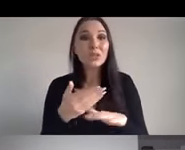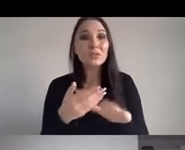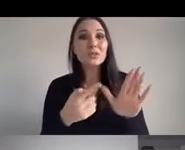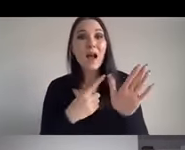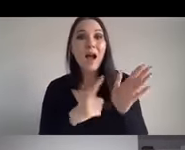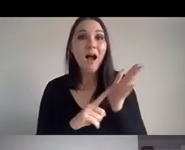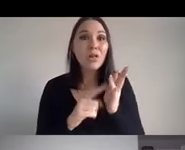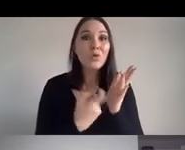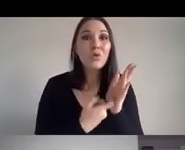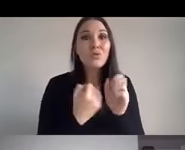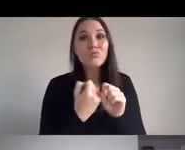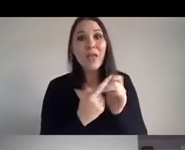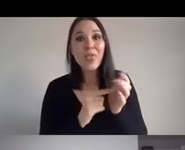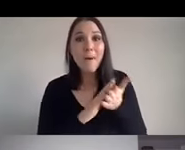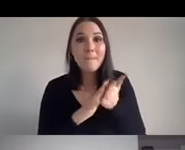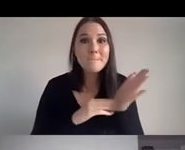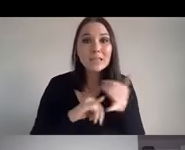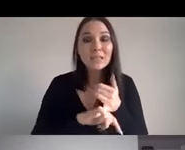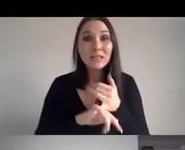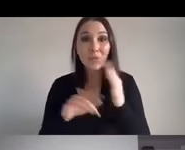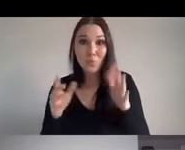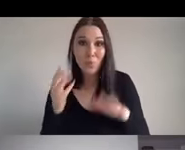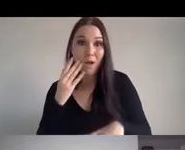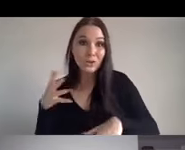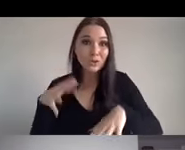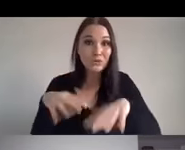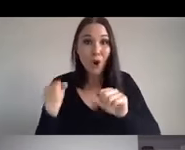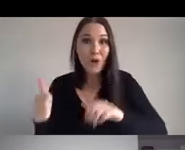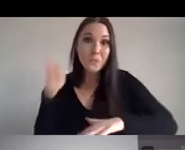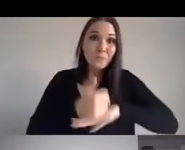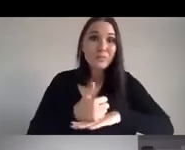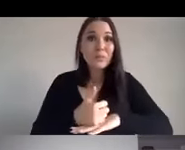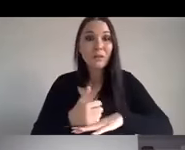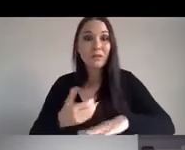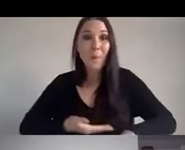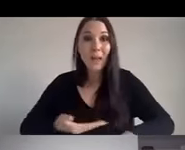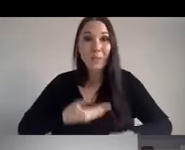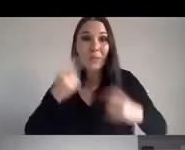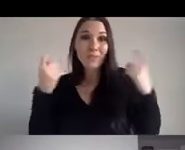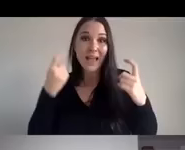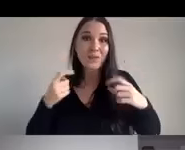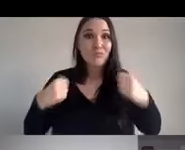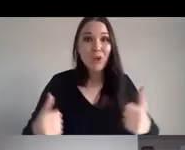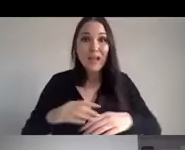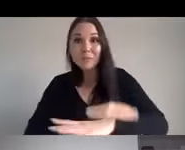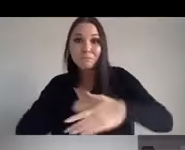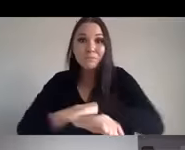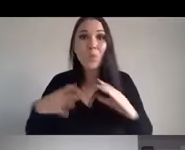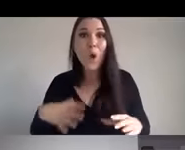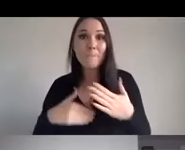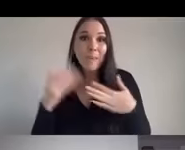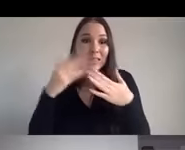come into these positions, if they want to join a startup company, they'll be bright-eyed, bushy-tails. They'll be thinking, I want to build models, don't want